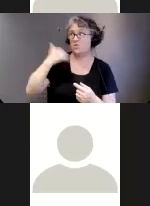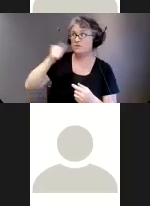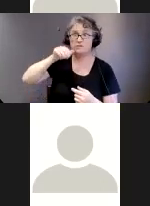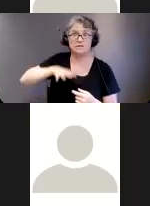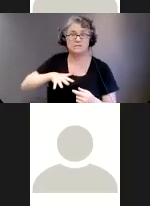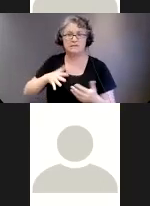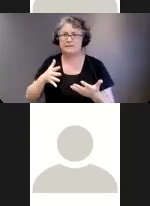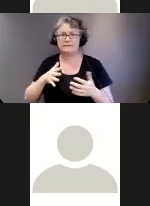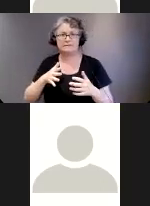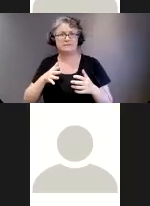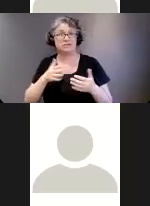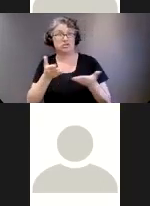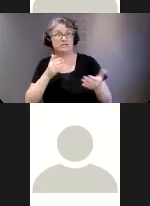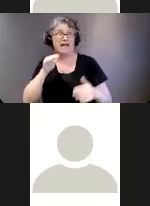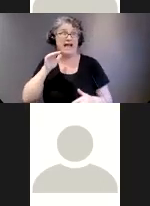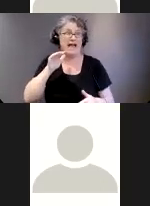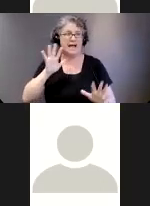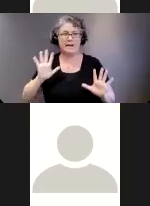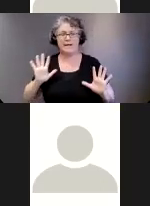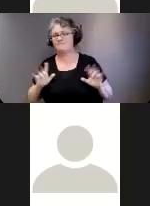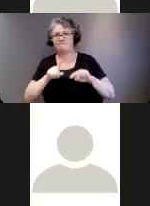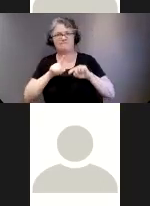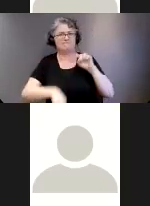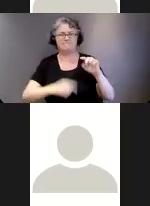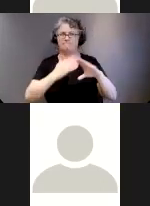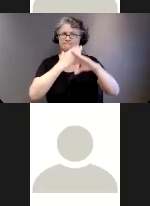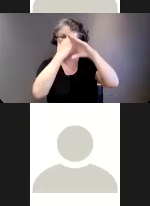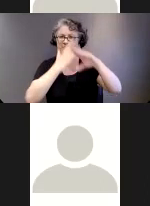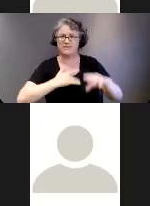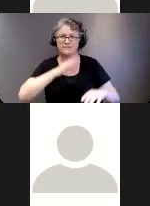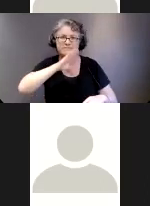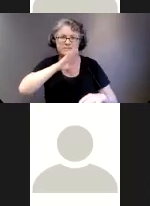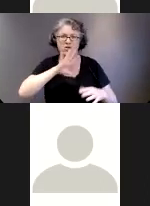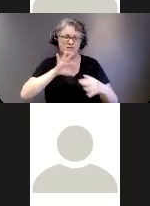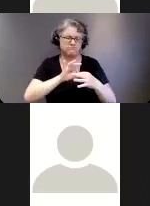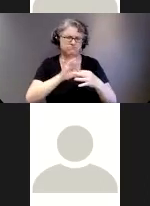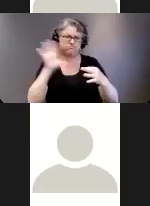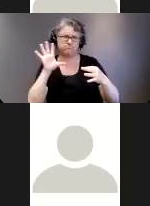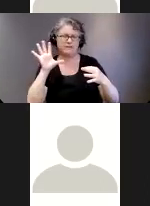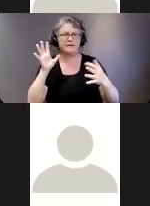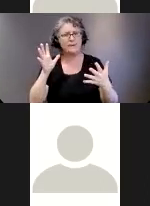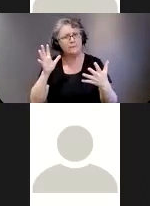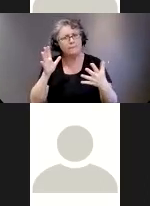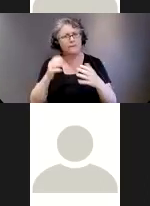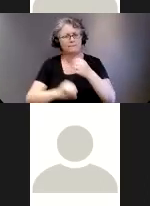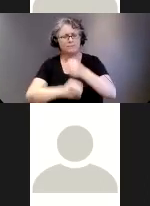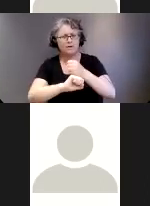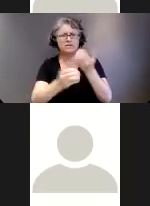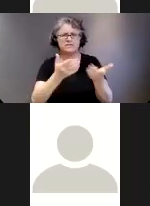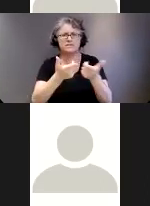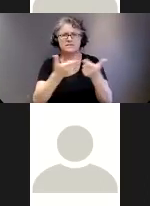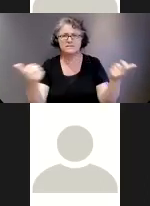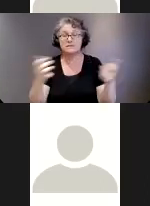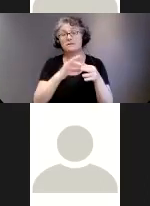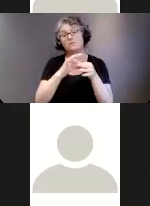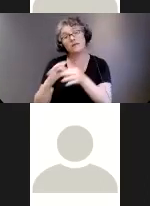not accessing or not being connected with supports and services, specifically in